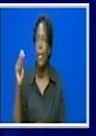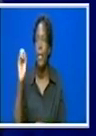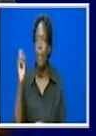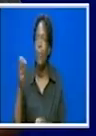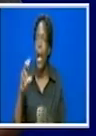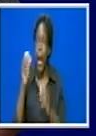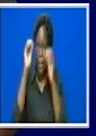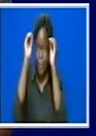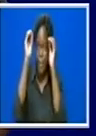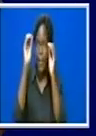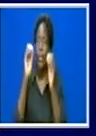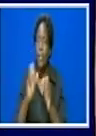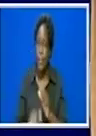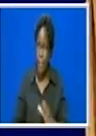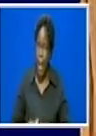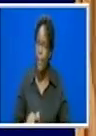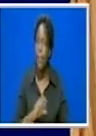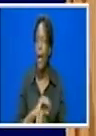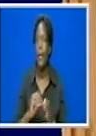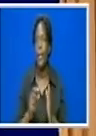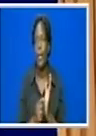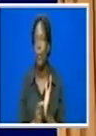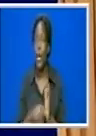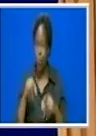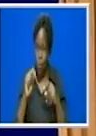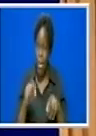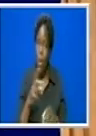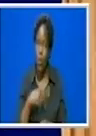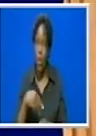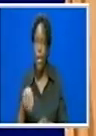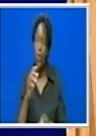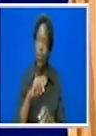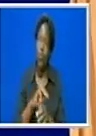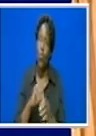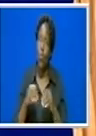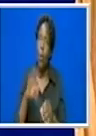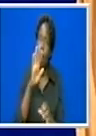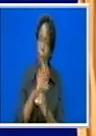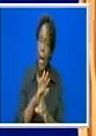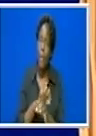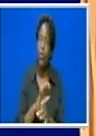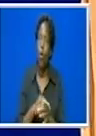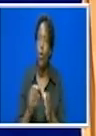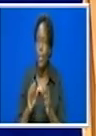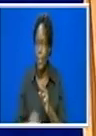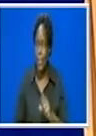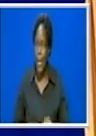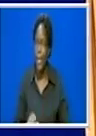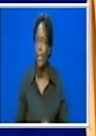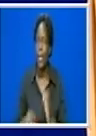and technology, and today we are going to do much on science and technology. Welcome.